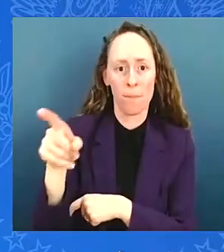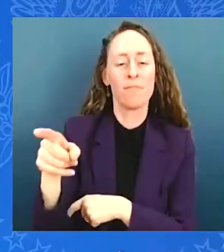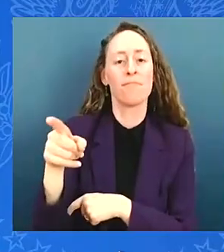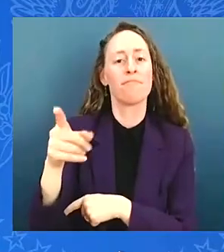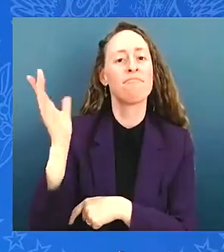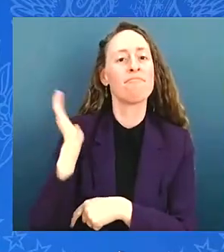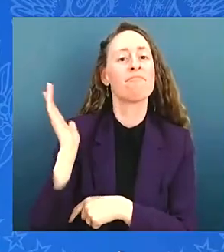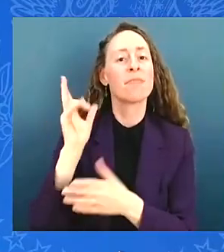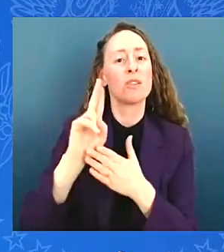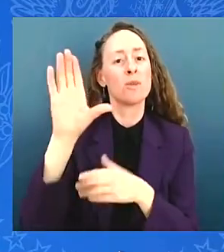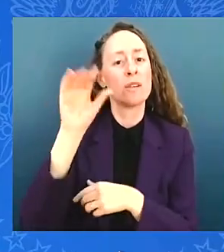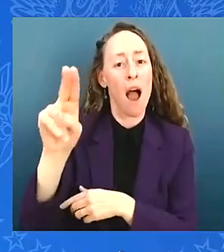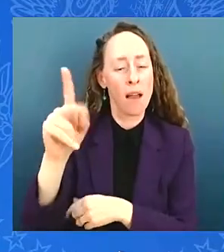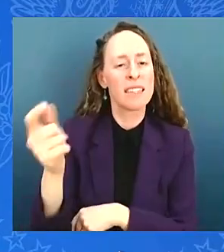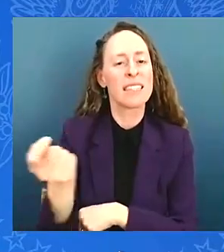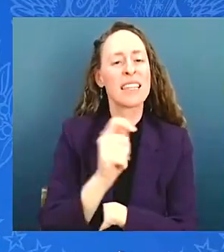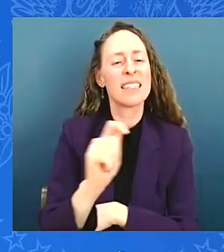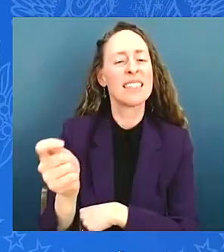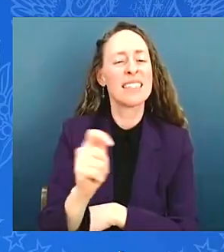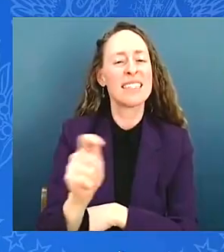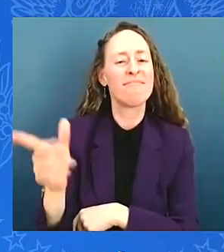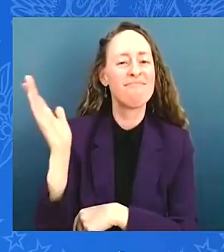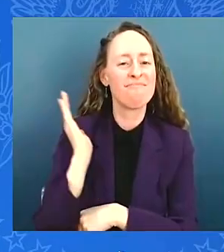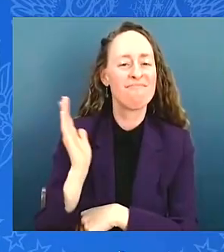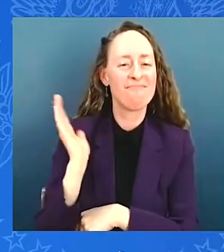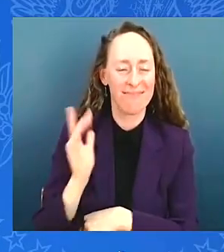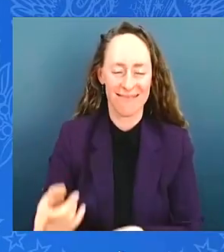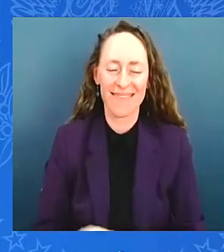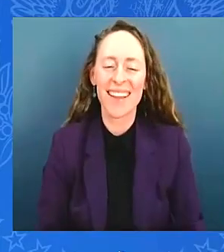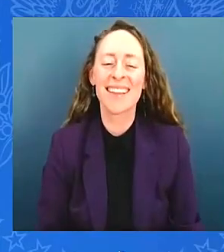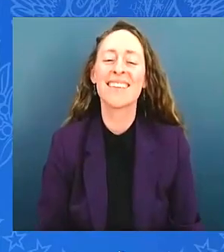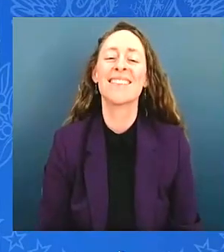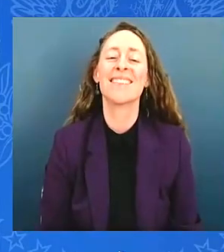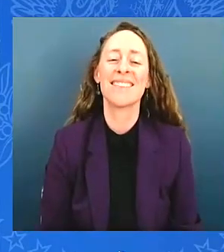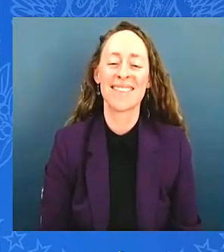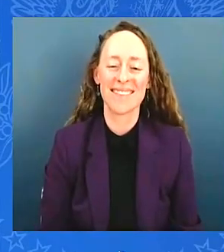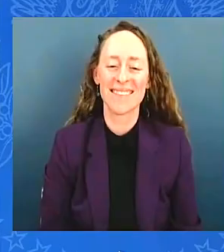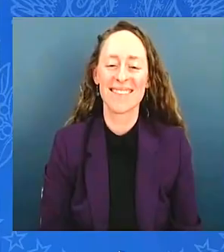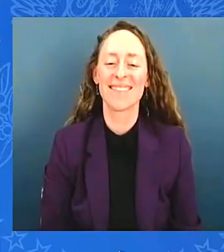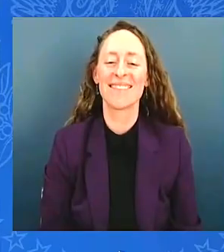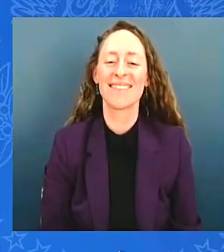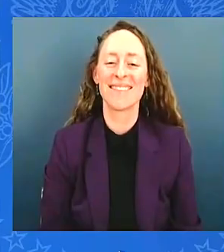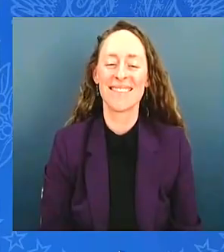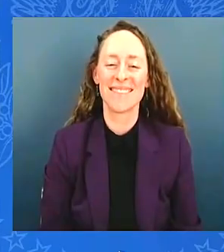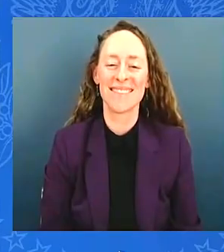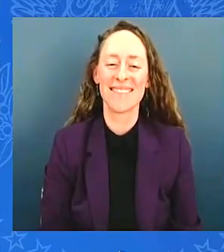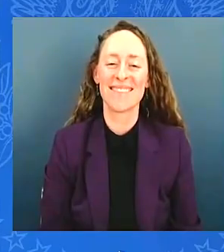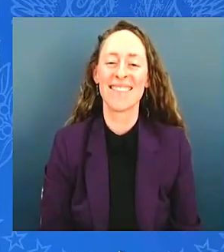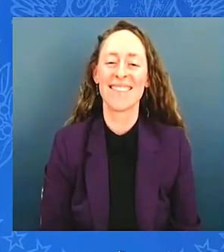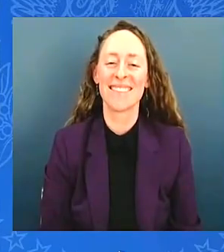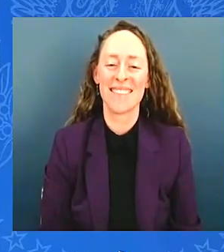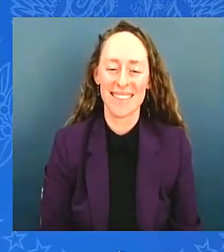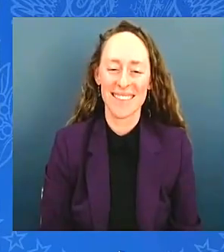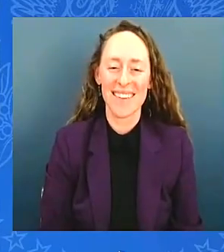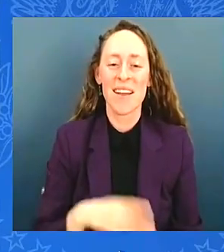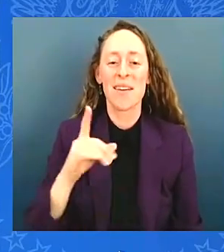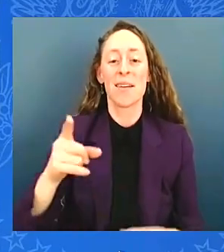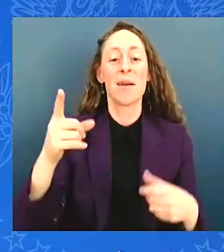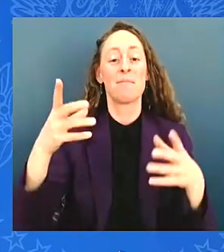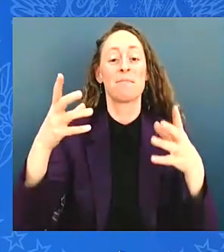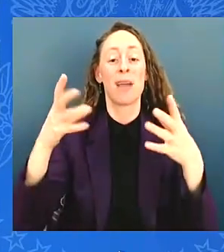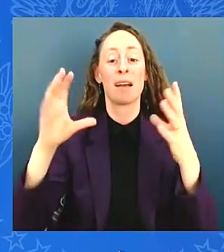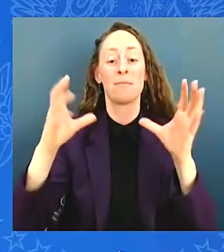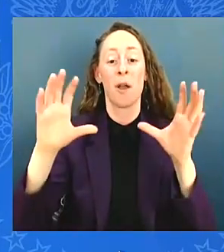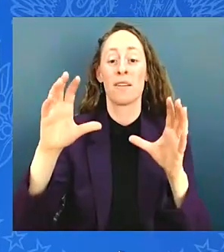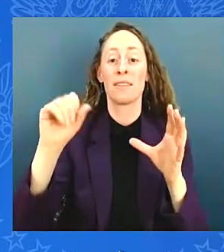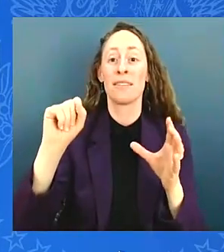Jake, but you'd think during basketball season he played basketball. It's all he talks about, man. All he talks about. We're